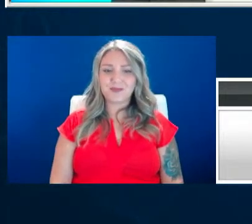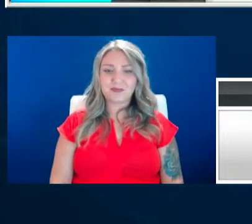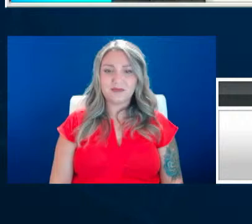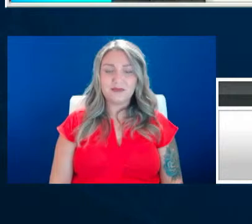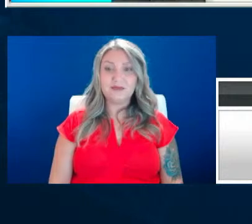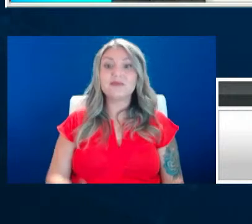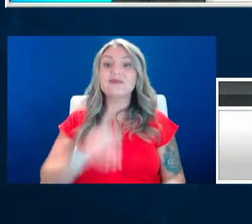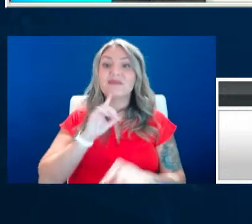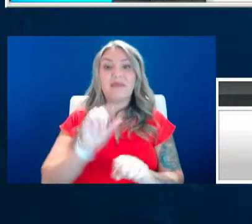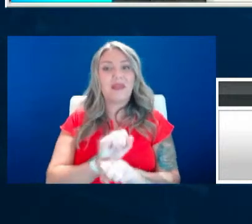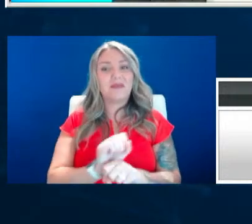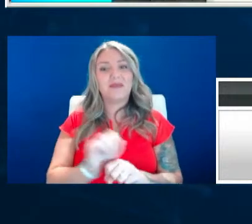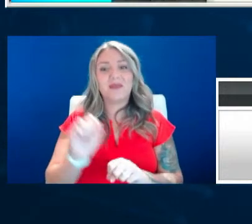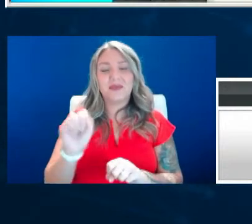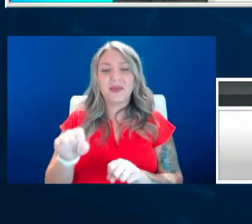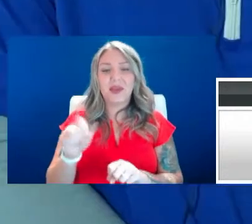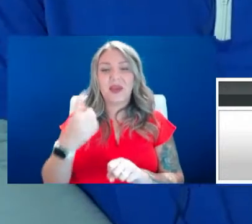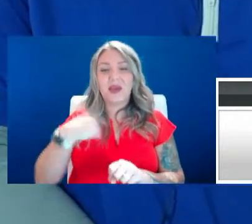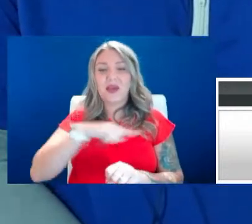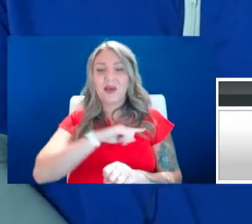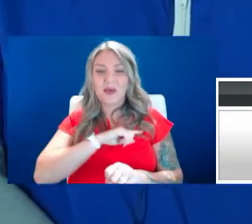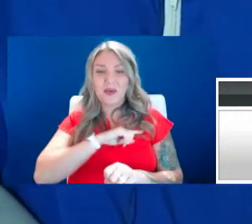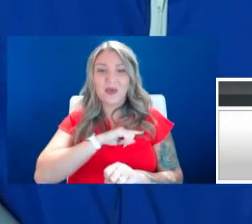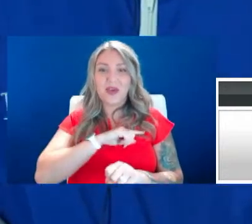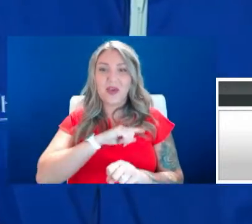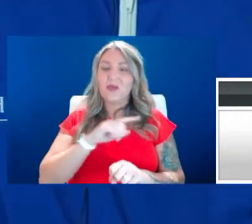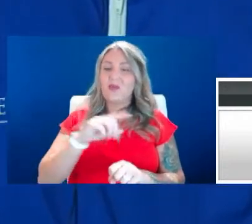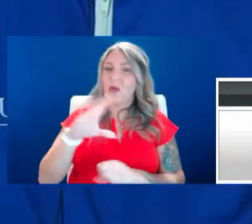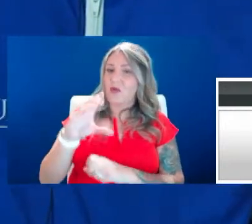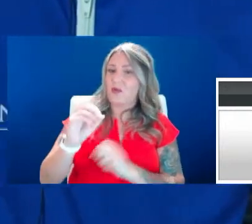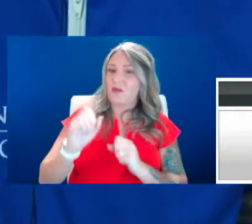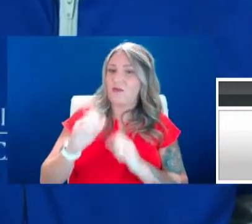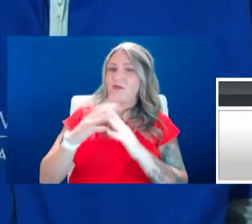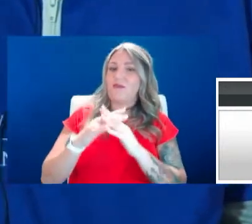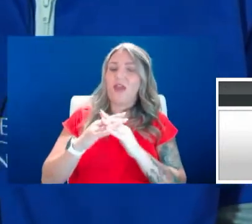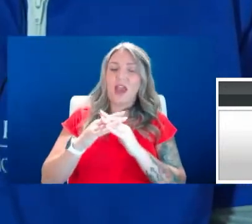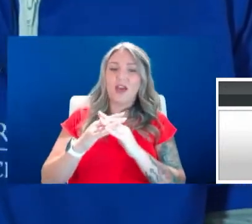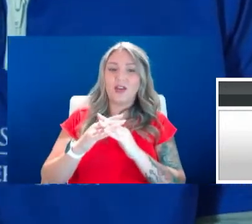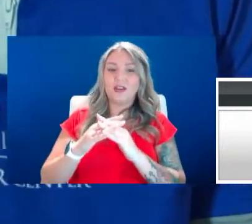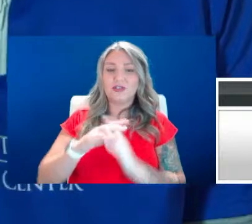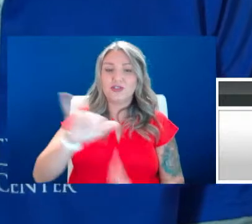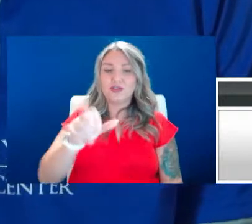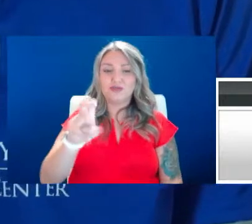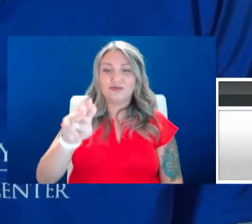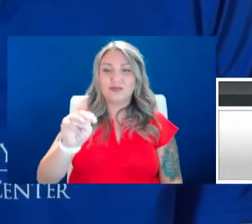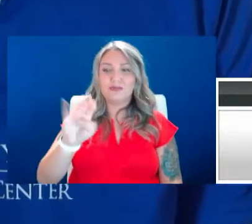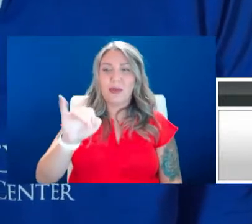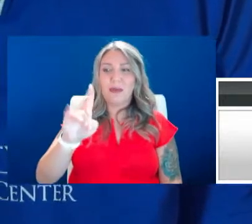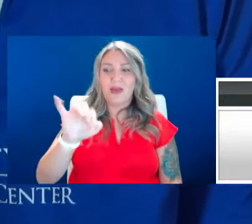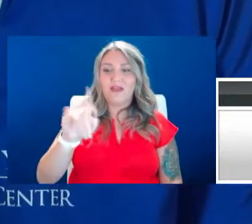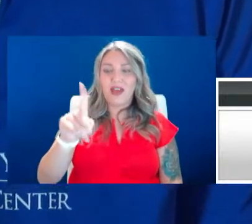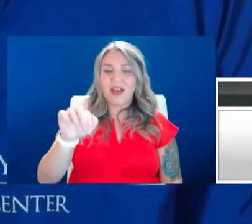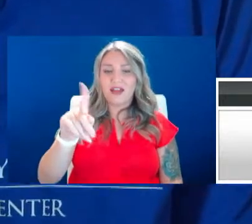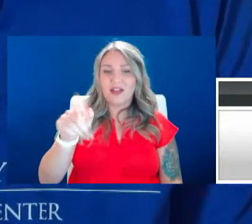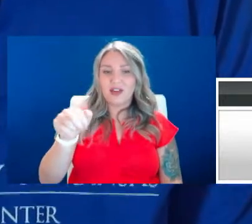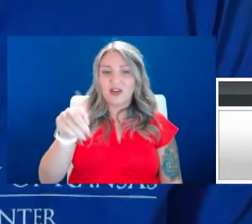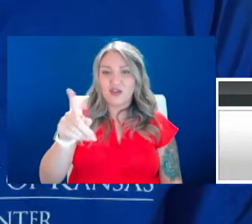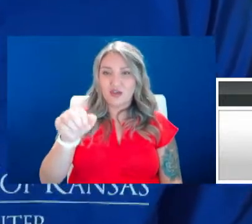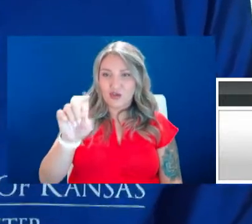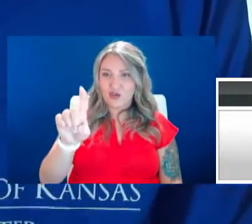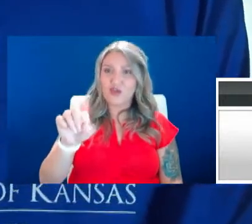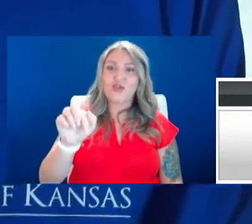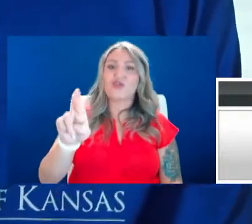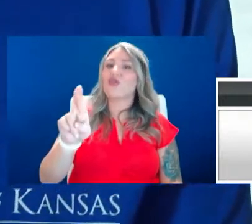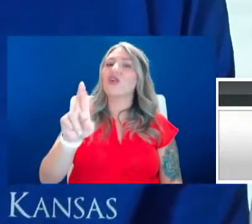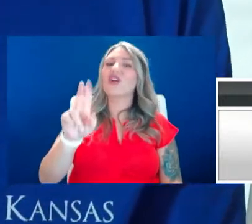Absolutely. So we were co-founded by Jim Valvano, who was the 1983 NCAA basketball champion, and